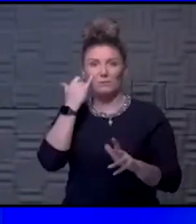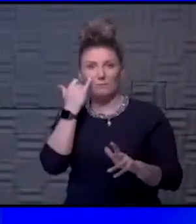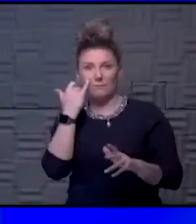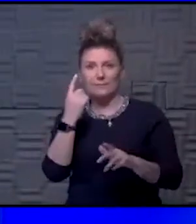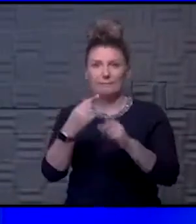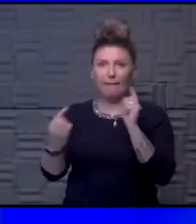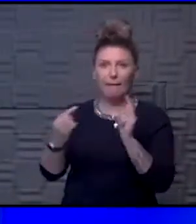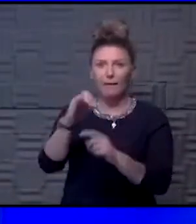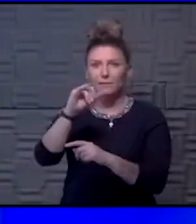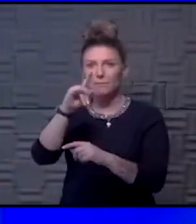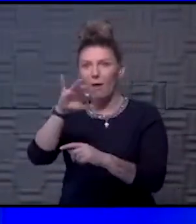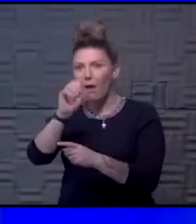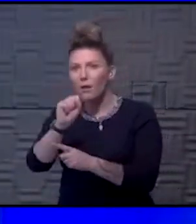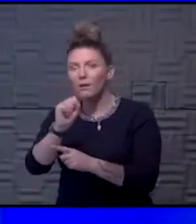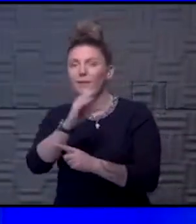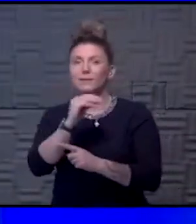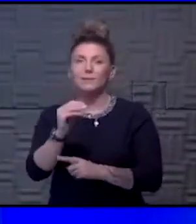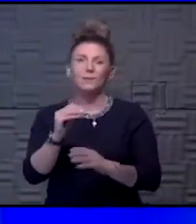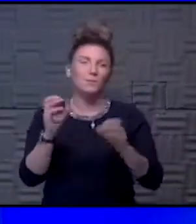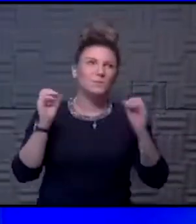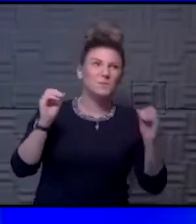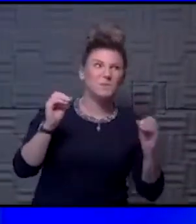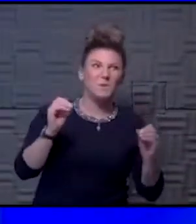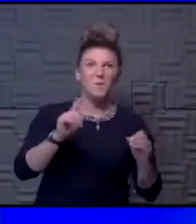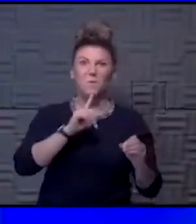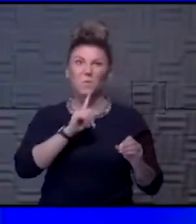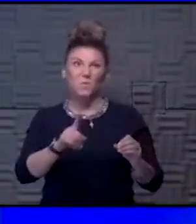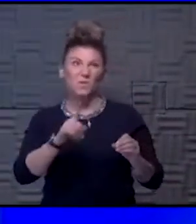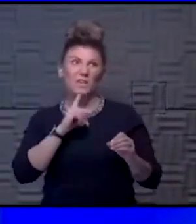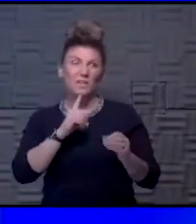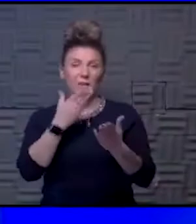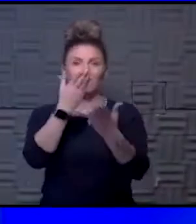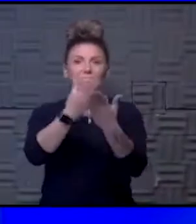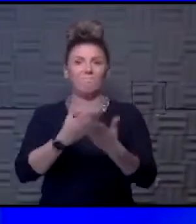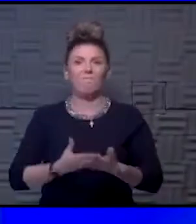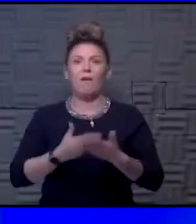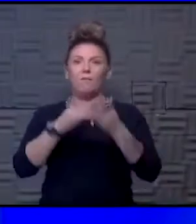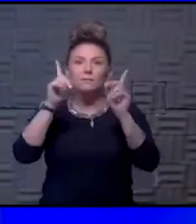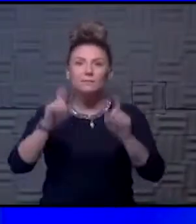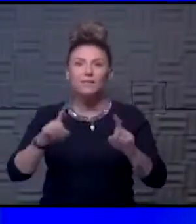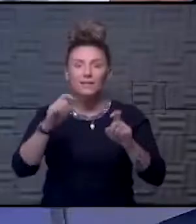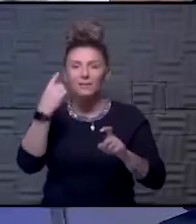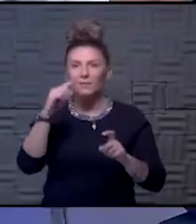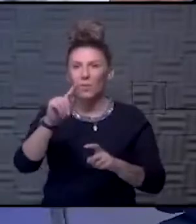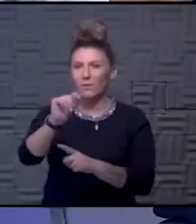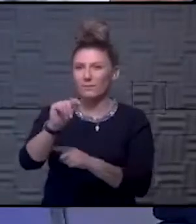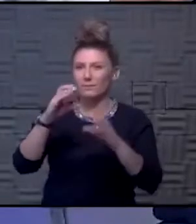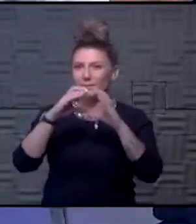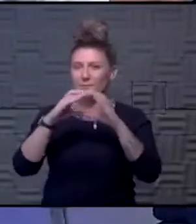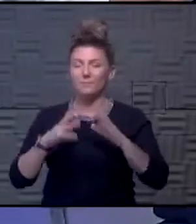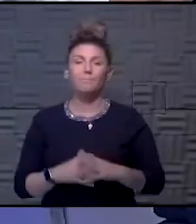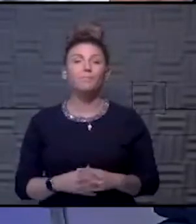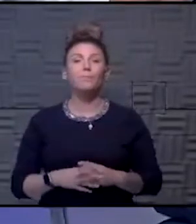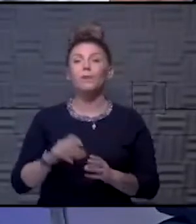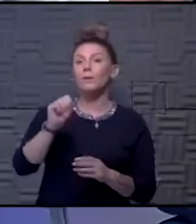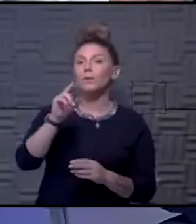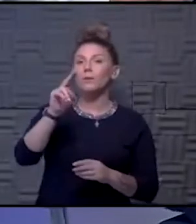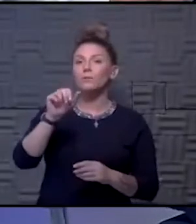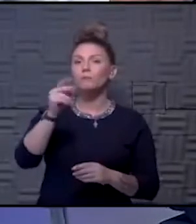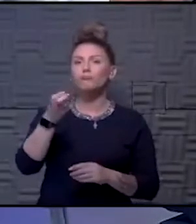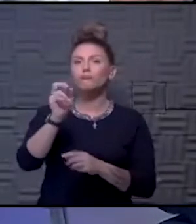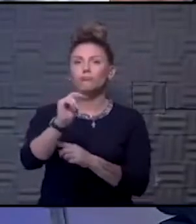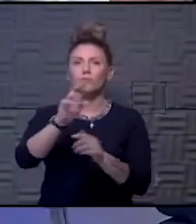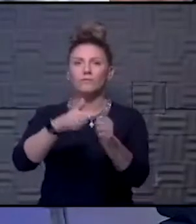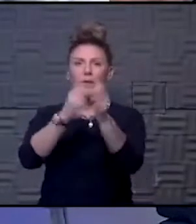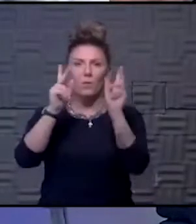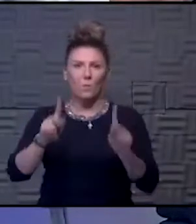there's no real good commercial test to look at T-cell activity either. So I guess Susan has a good kind of follow-up